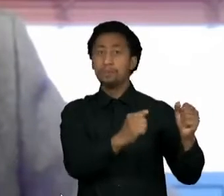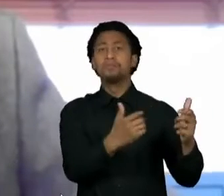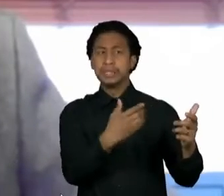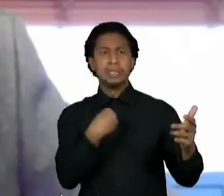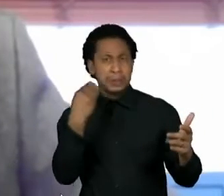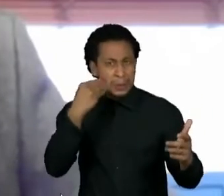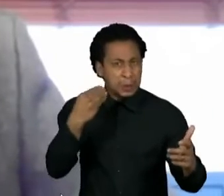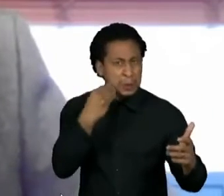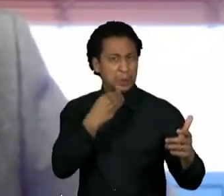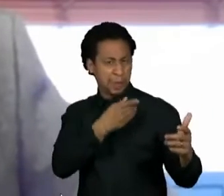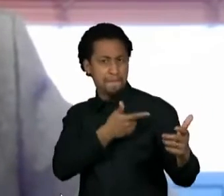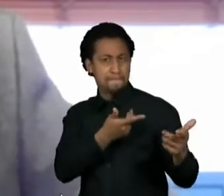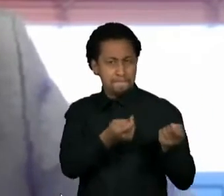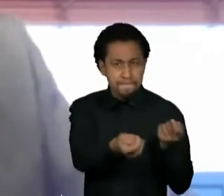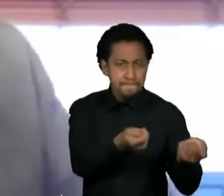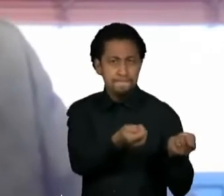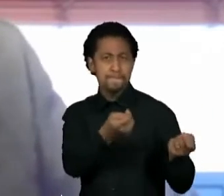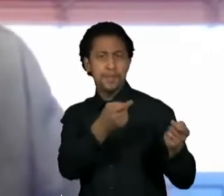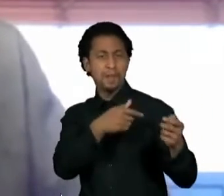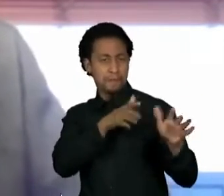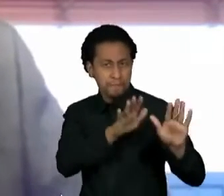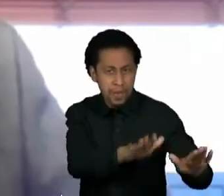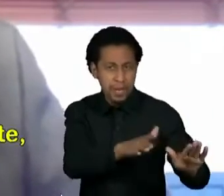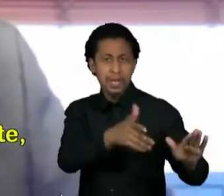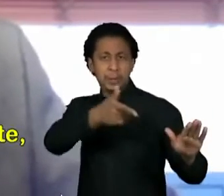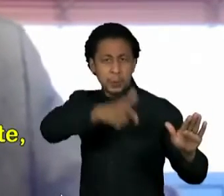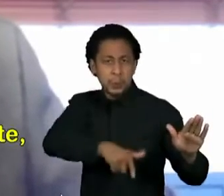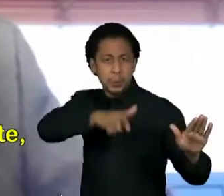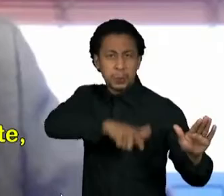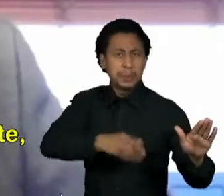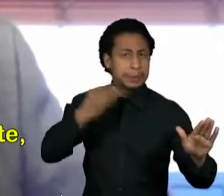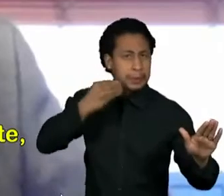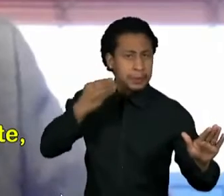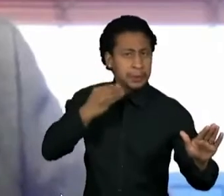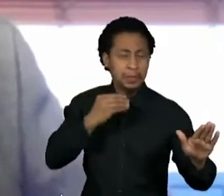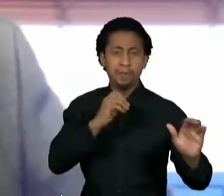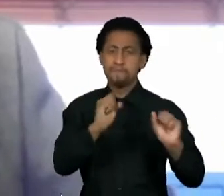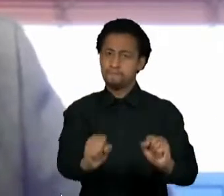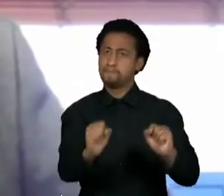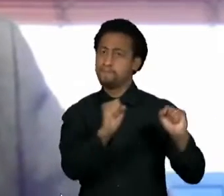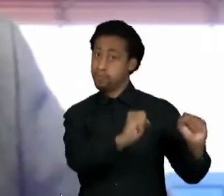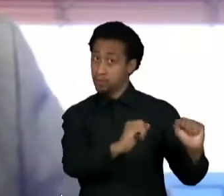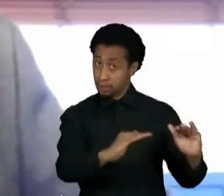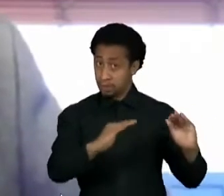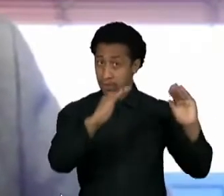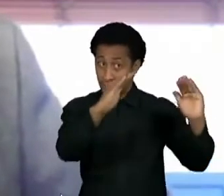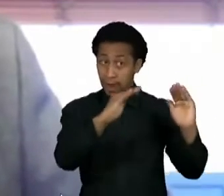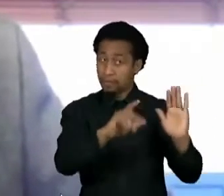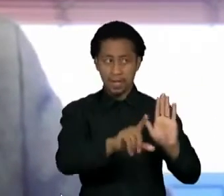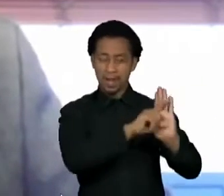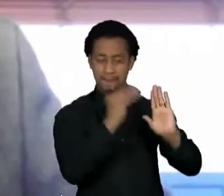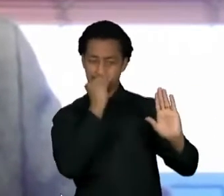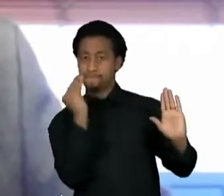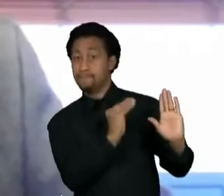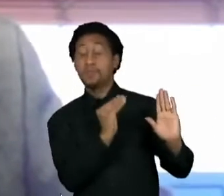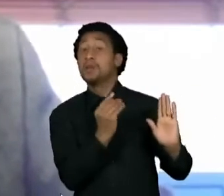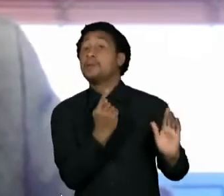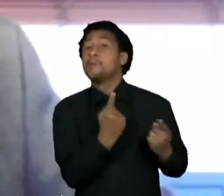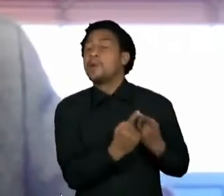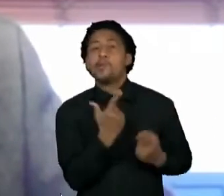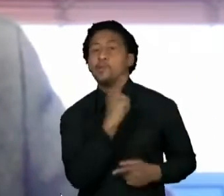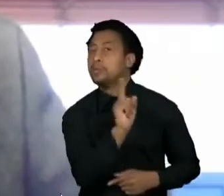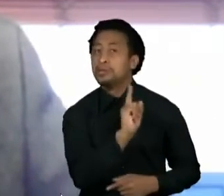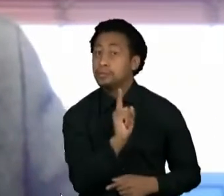his massive efforts, unprecedented efforts to illegally stay in power, he failed because the military absolutely